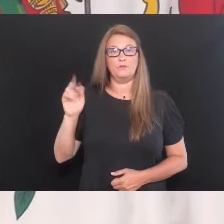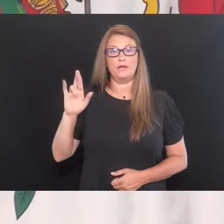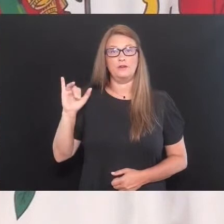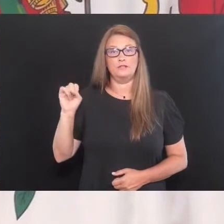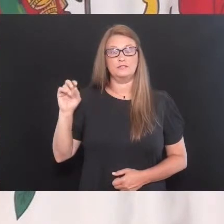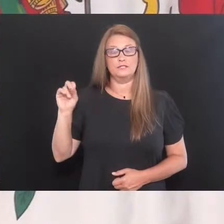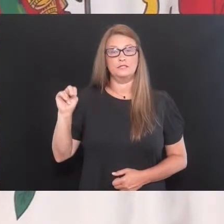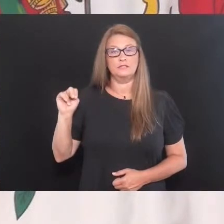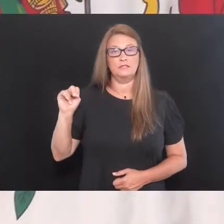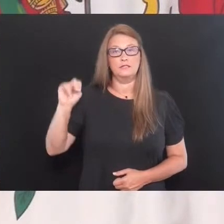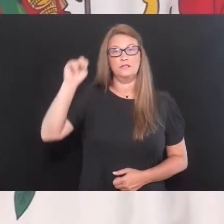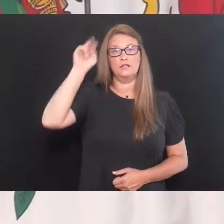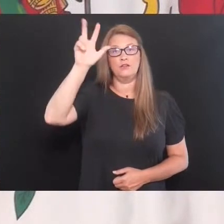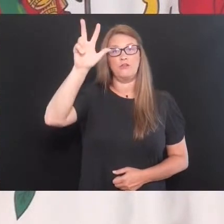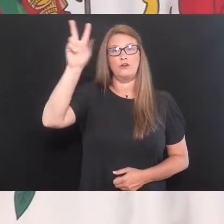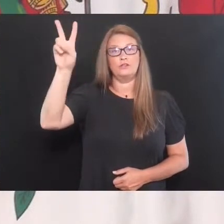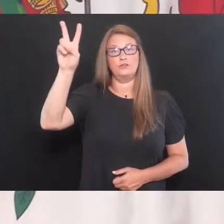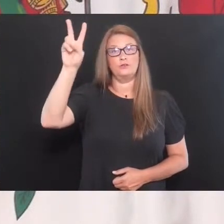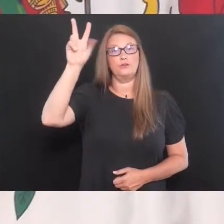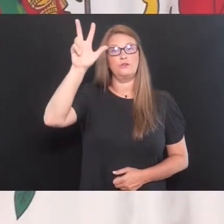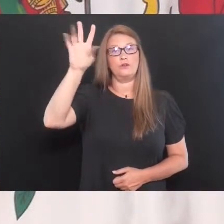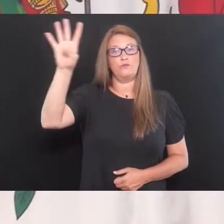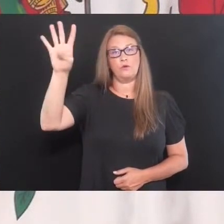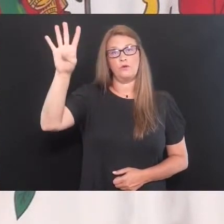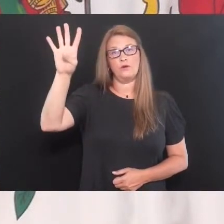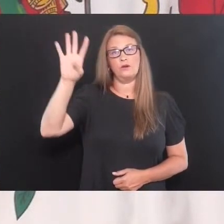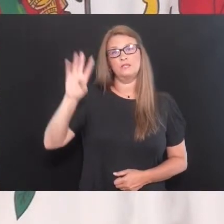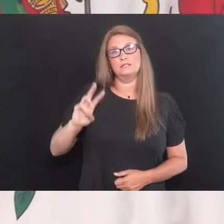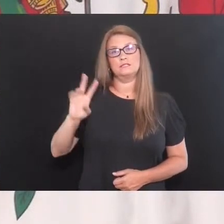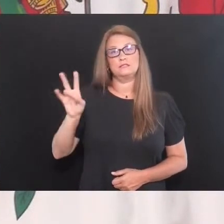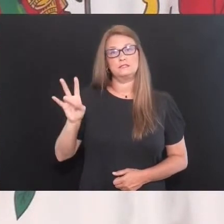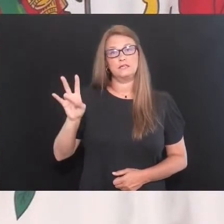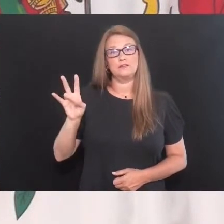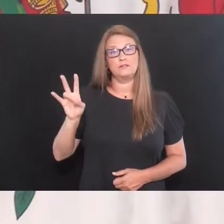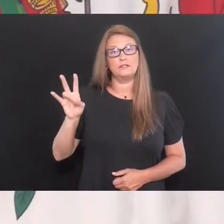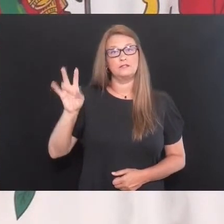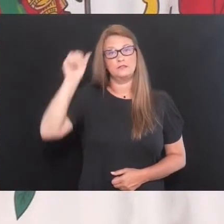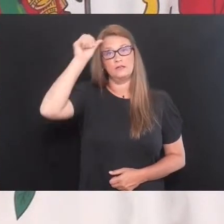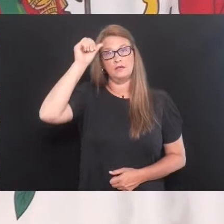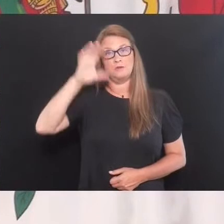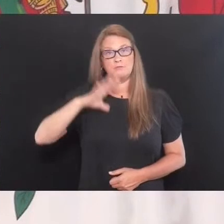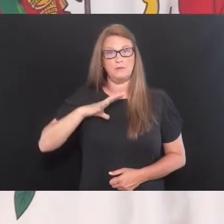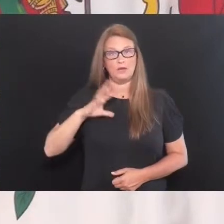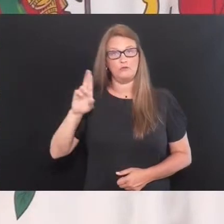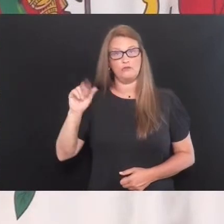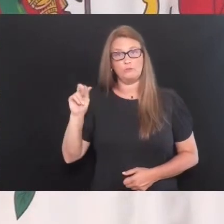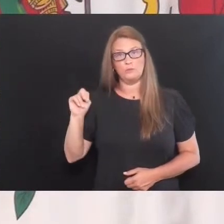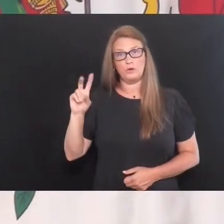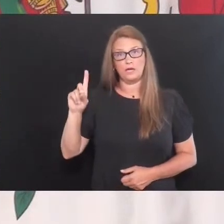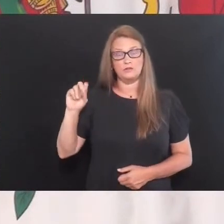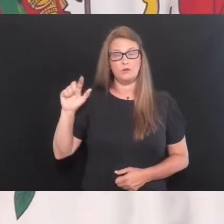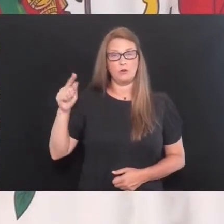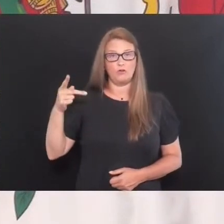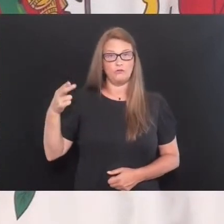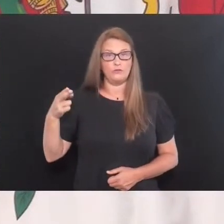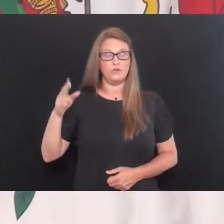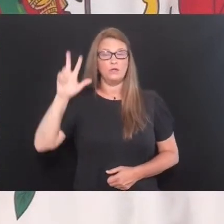County. Our 3,234th death is a 67-year-old male from Randolph County.